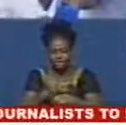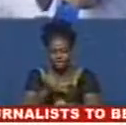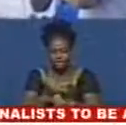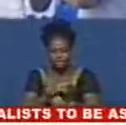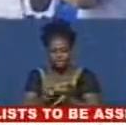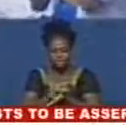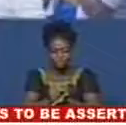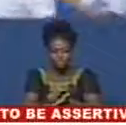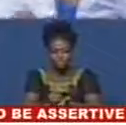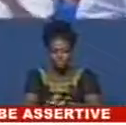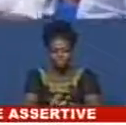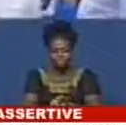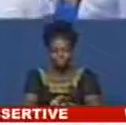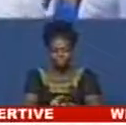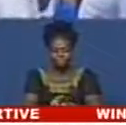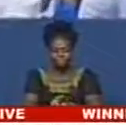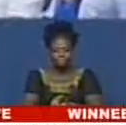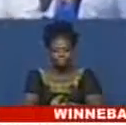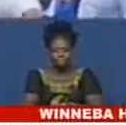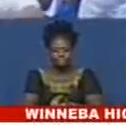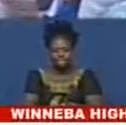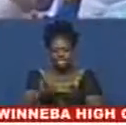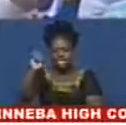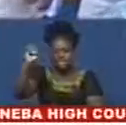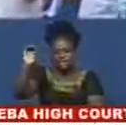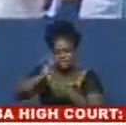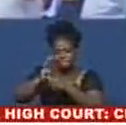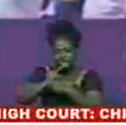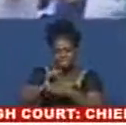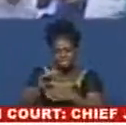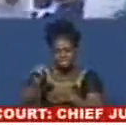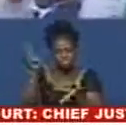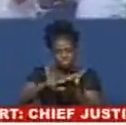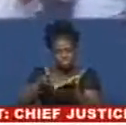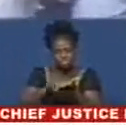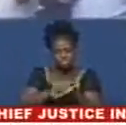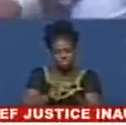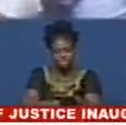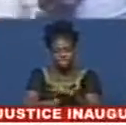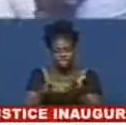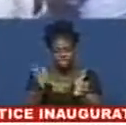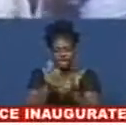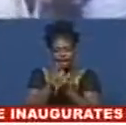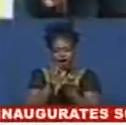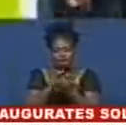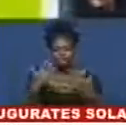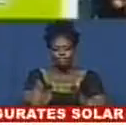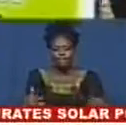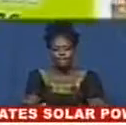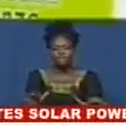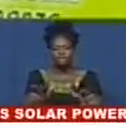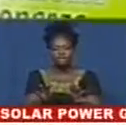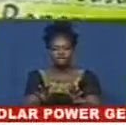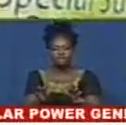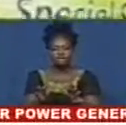economy. The e-business registration system, the paperless port clearance system,